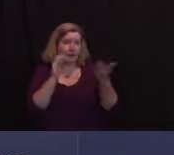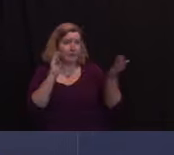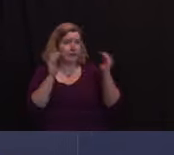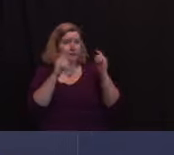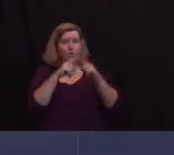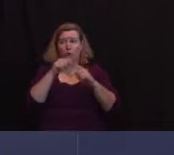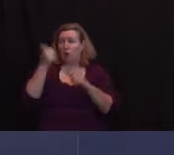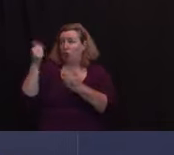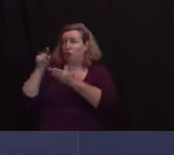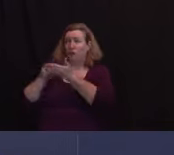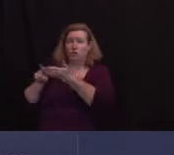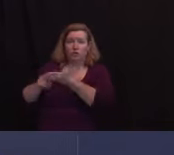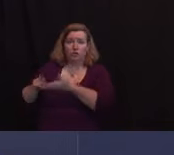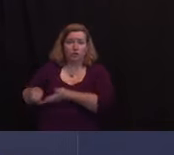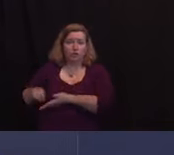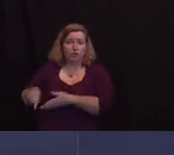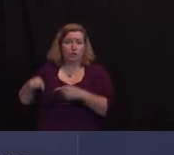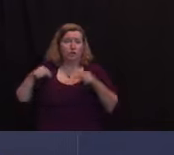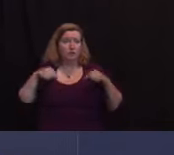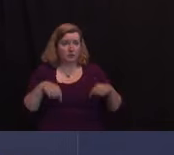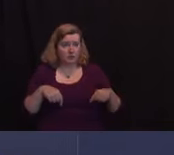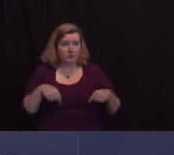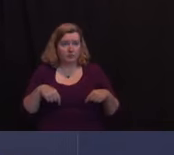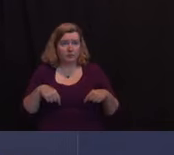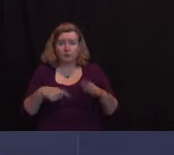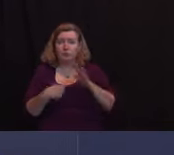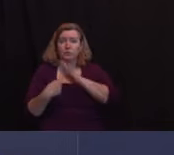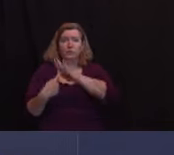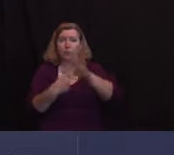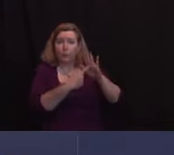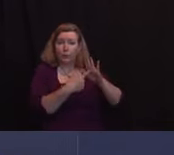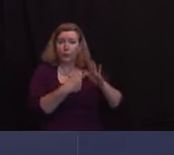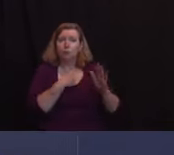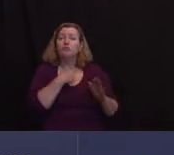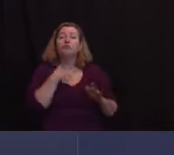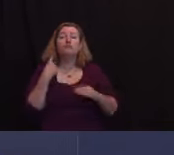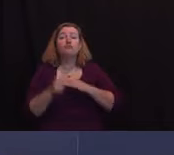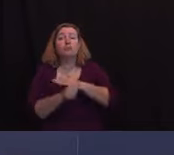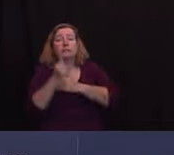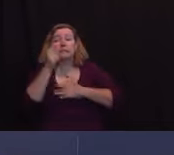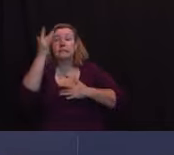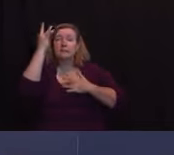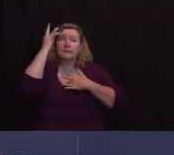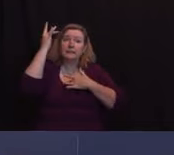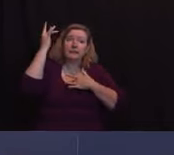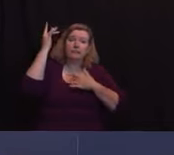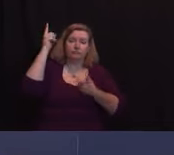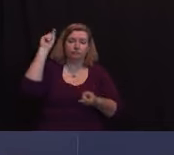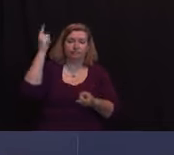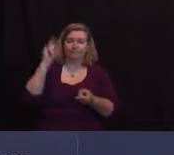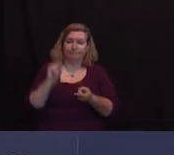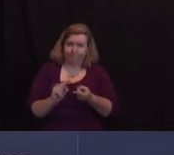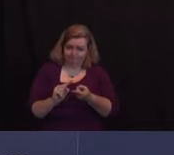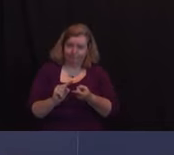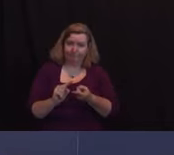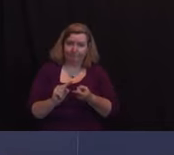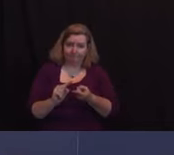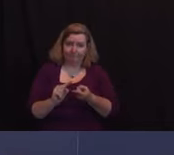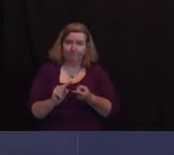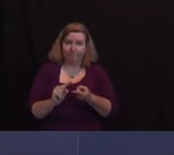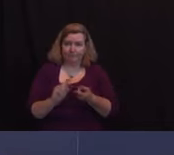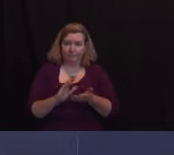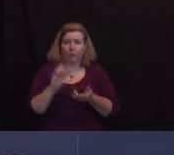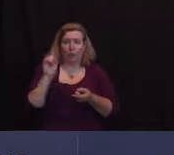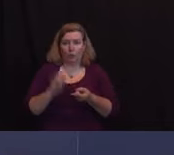far as diminishing the risk of becoming seriously ill with, or becoming hospitalized with